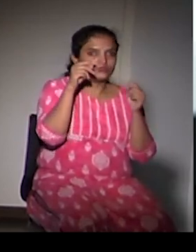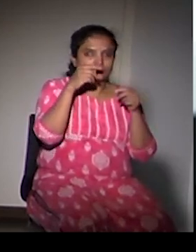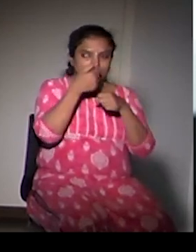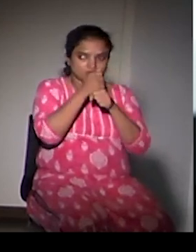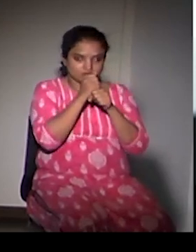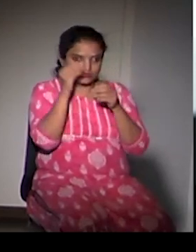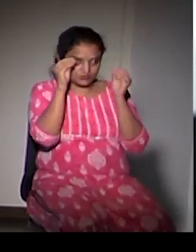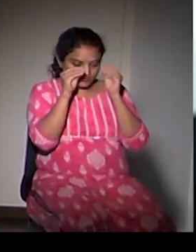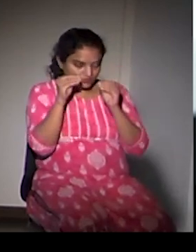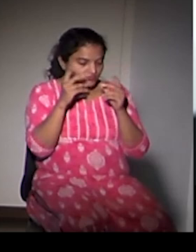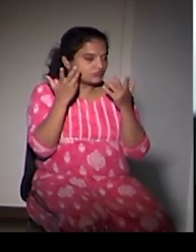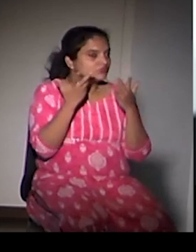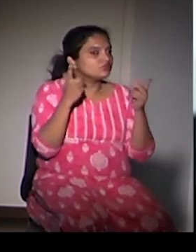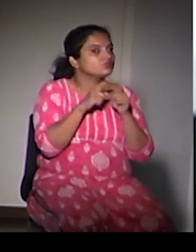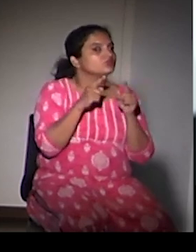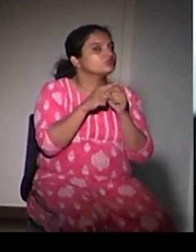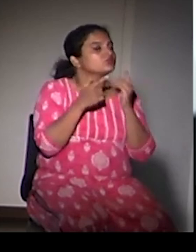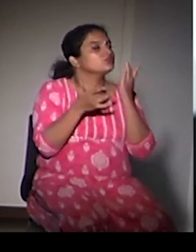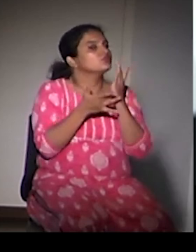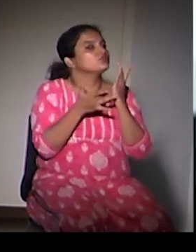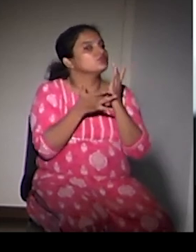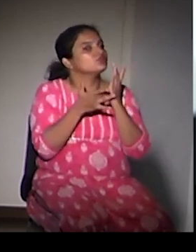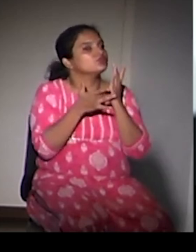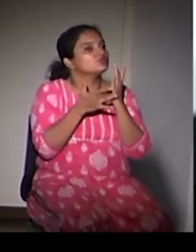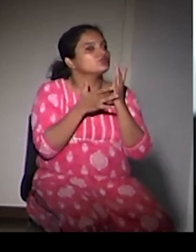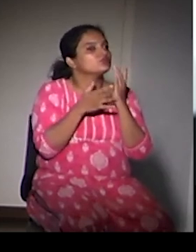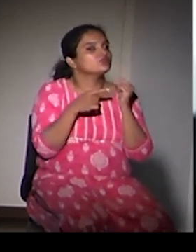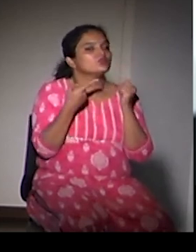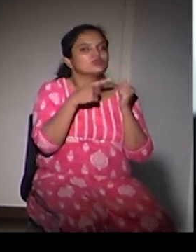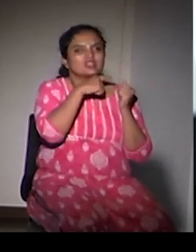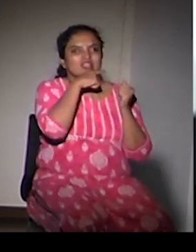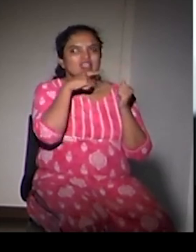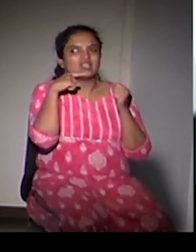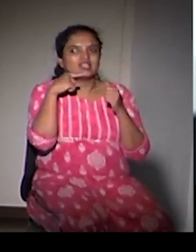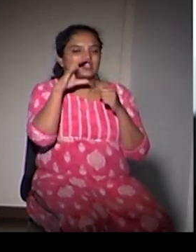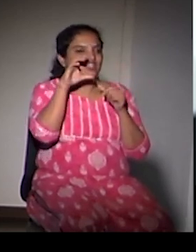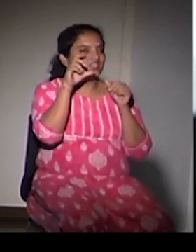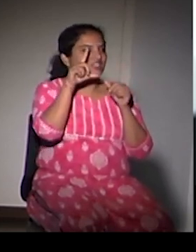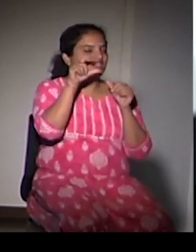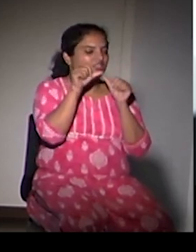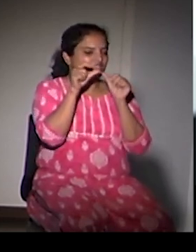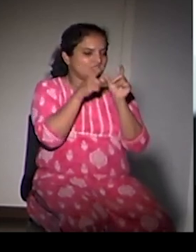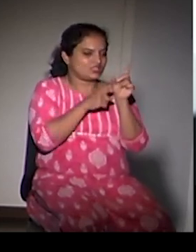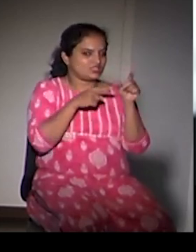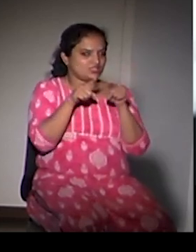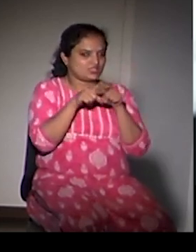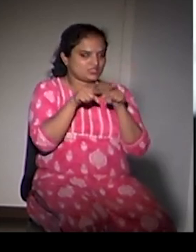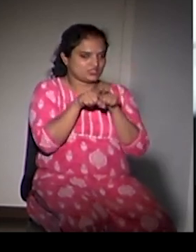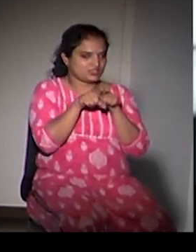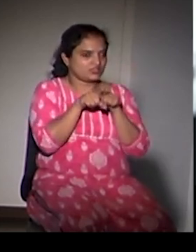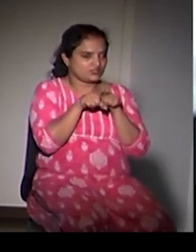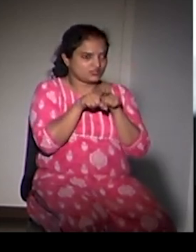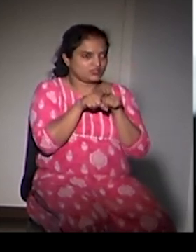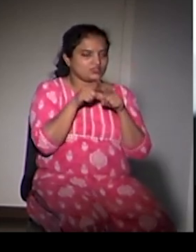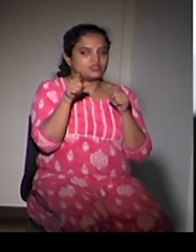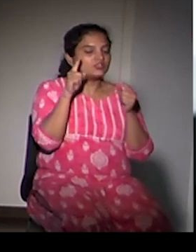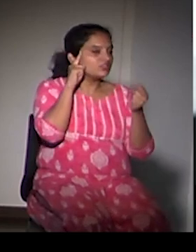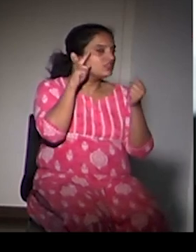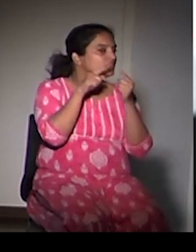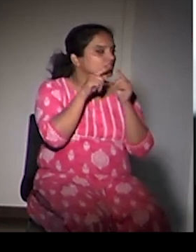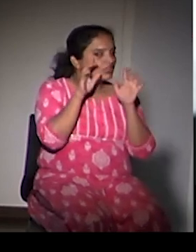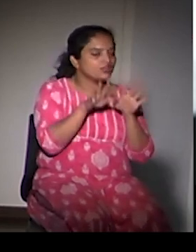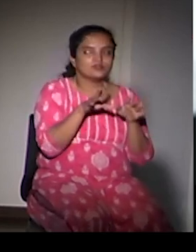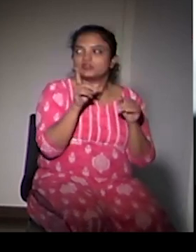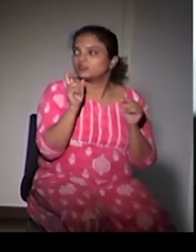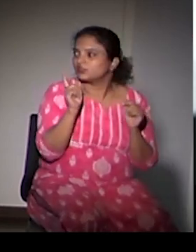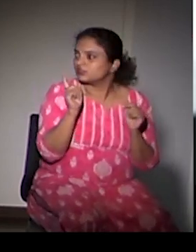in technique, they're on red clay. They're very much the Indus Valley Sindh type of tile,